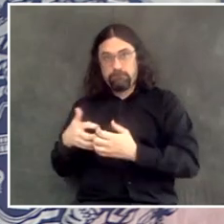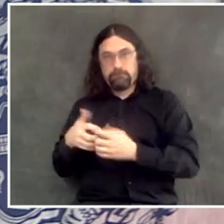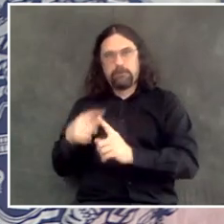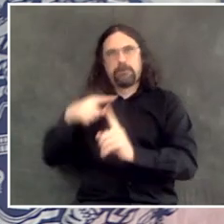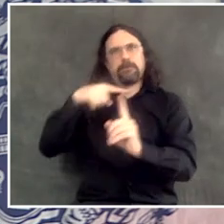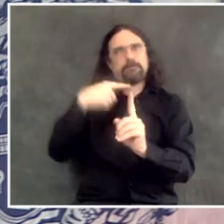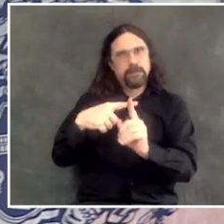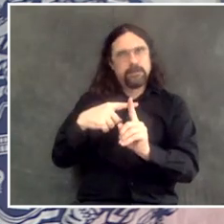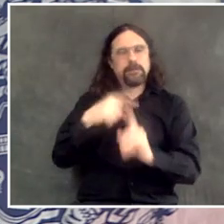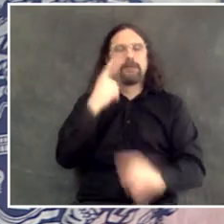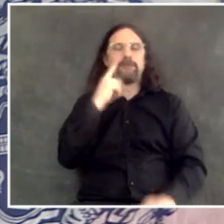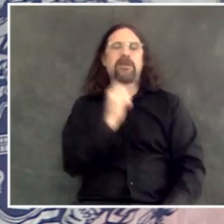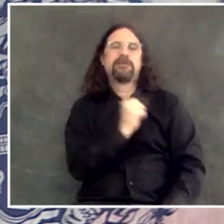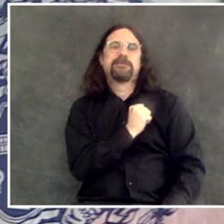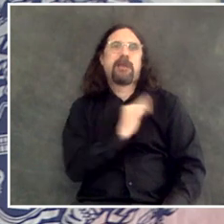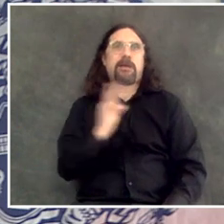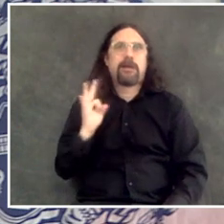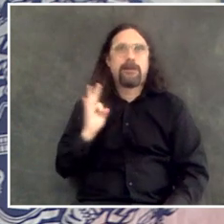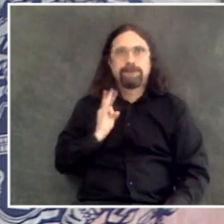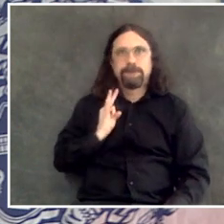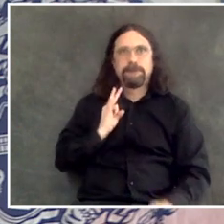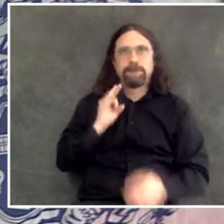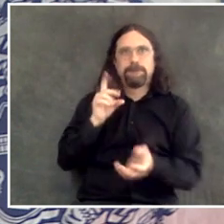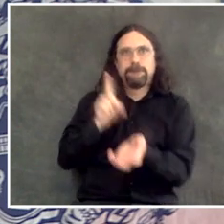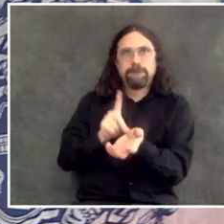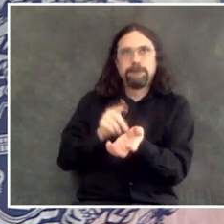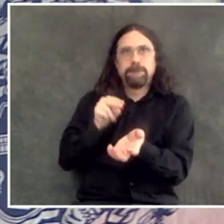with you as well. We will need